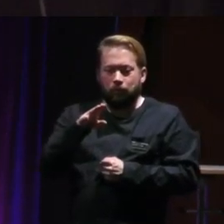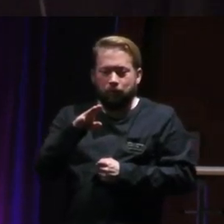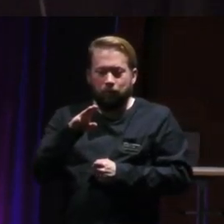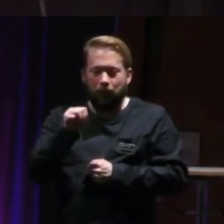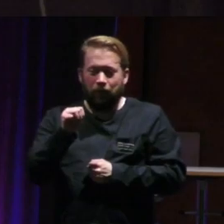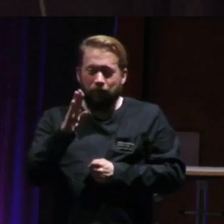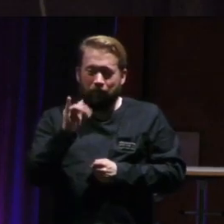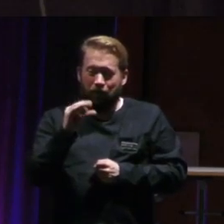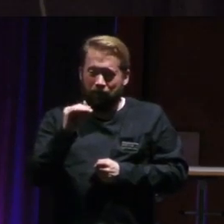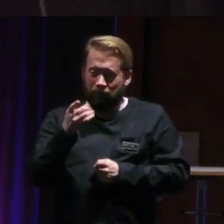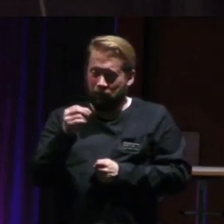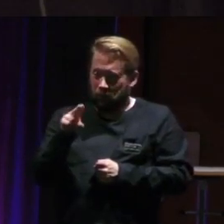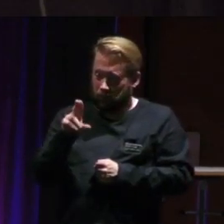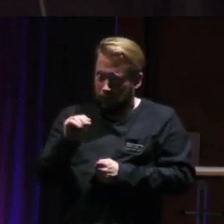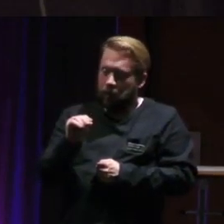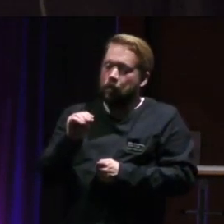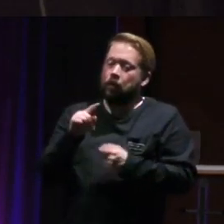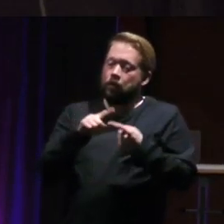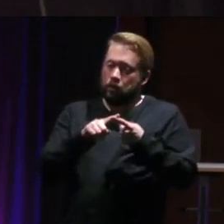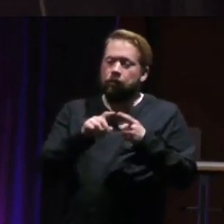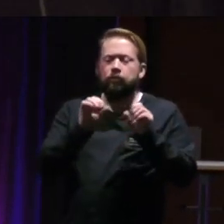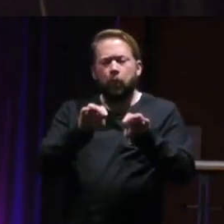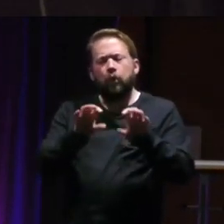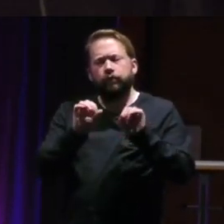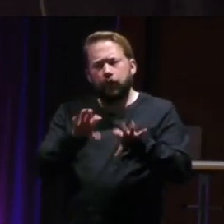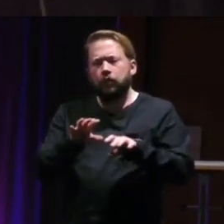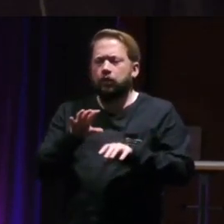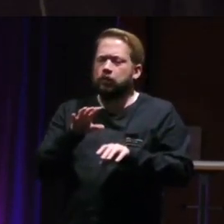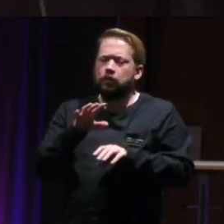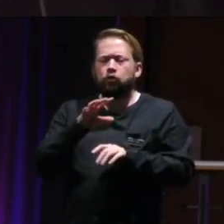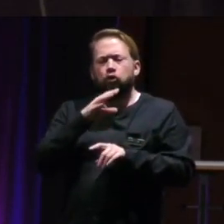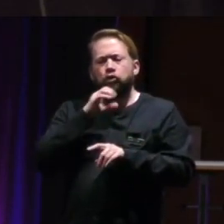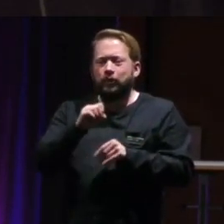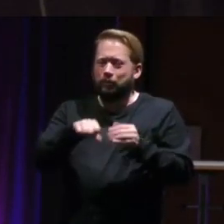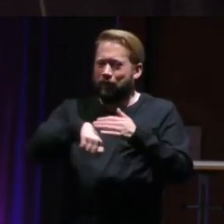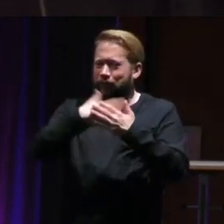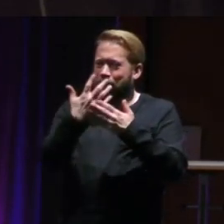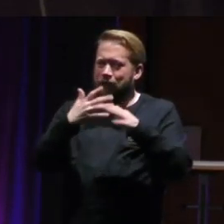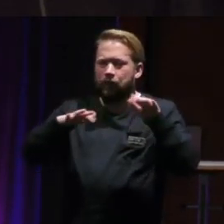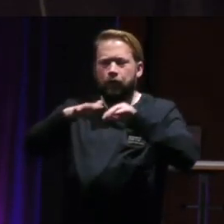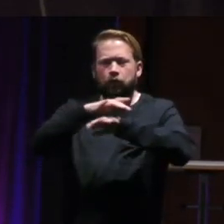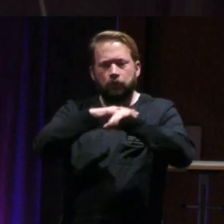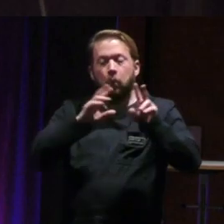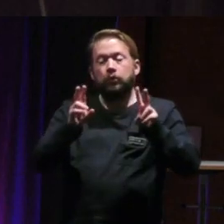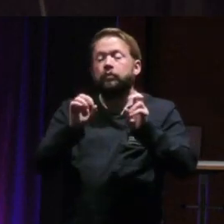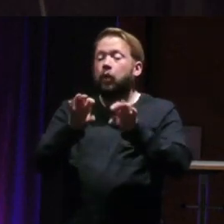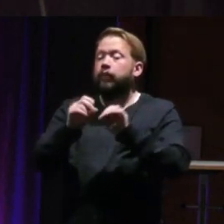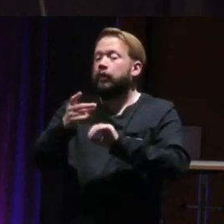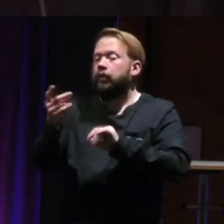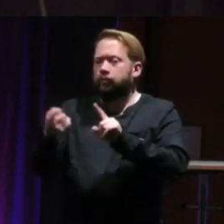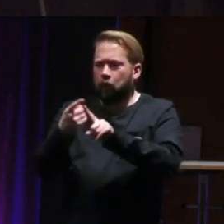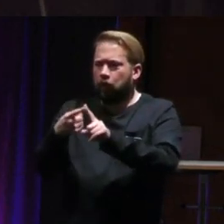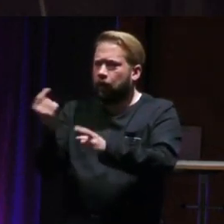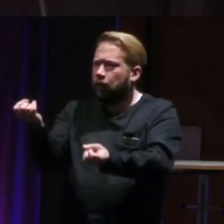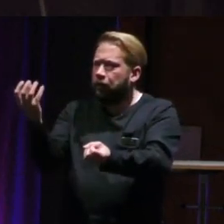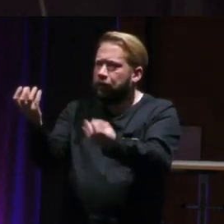resources start to write about Russian prisons. And the whole, you know, conversation about